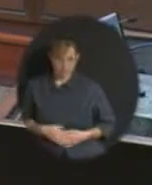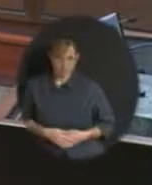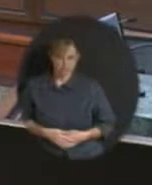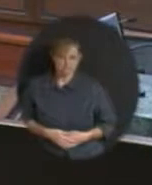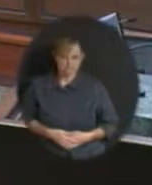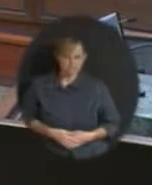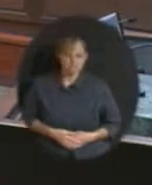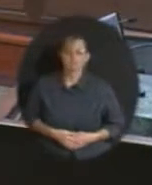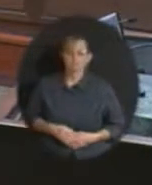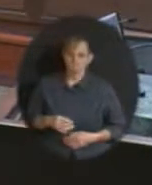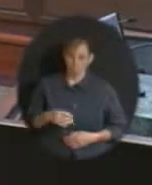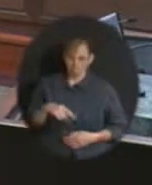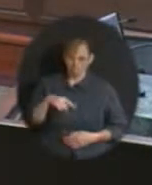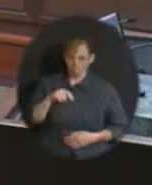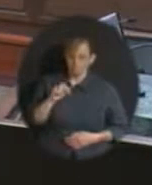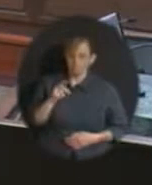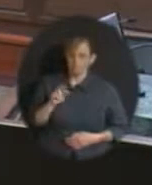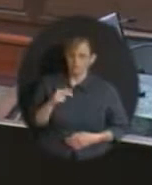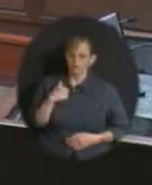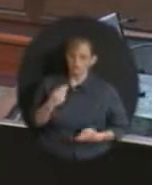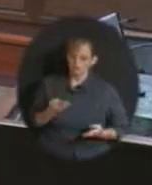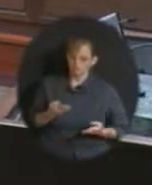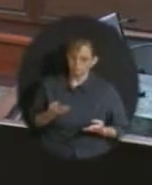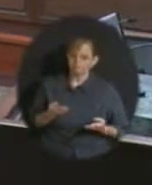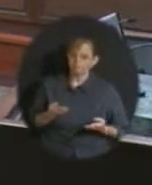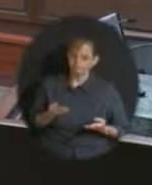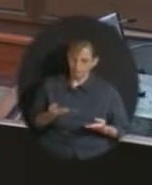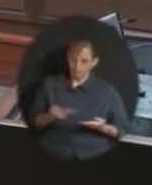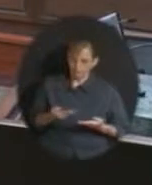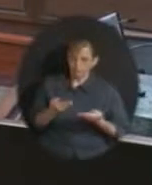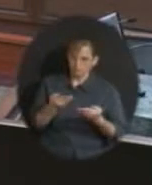I would move for the nominations to close, that's to cease.